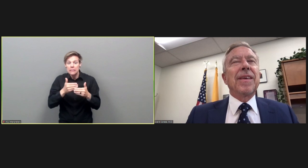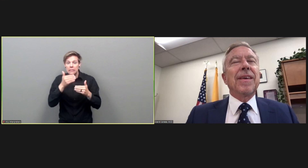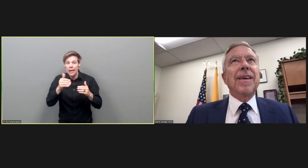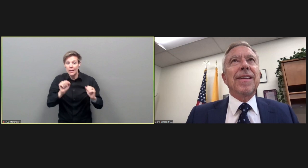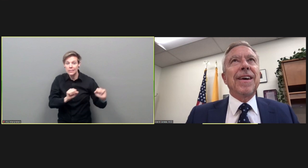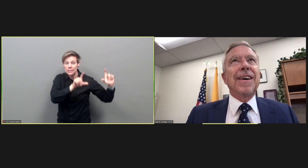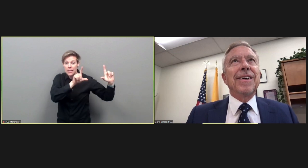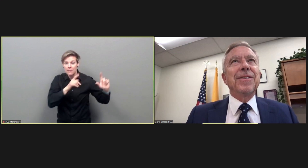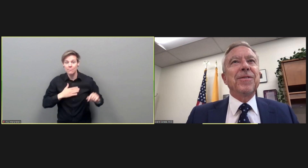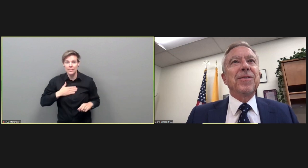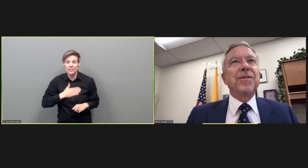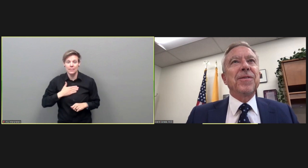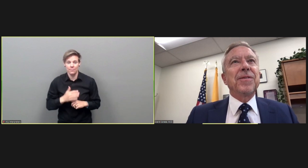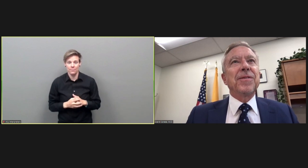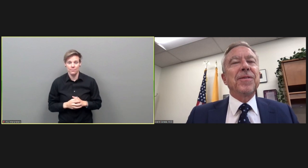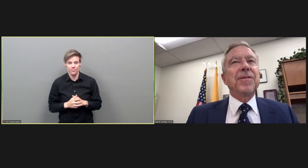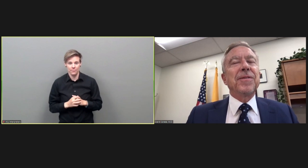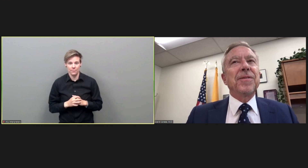And